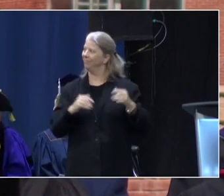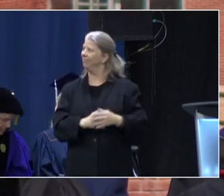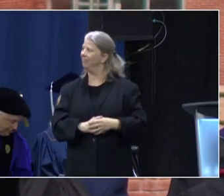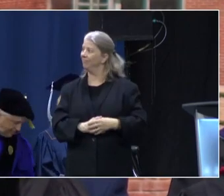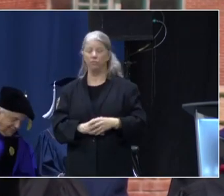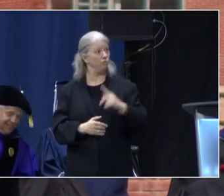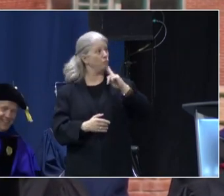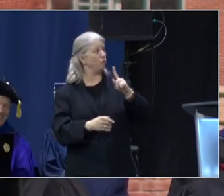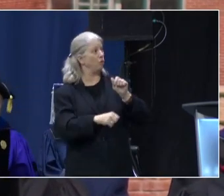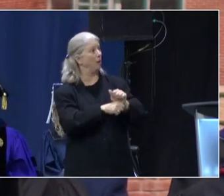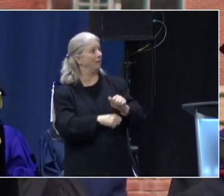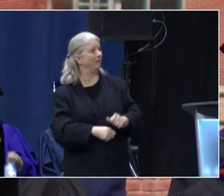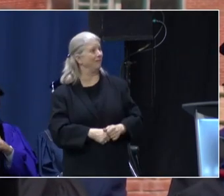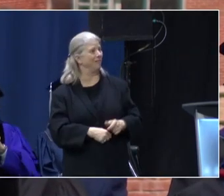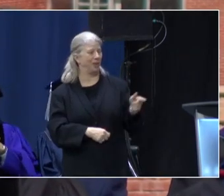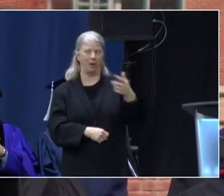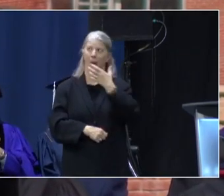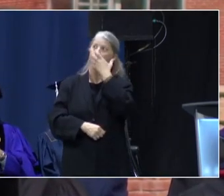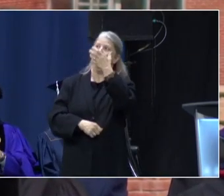Indeed.